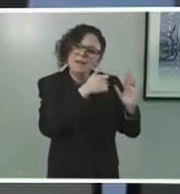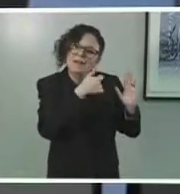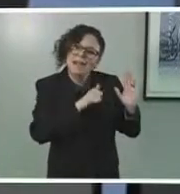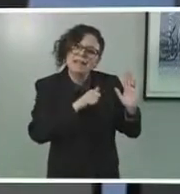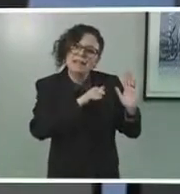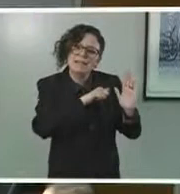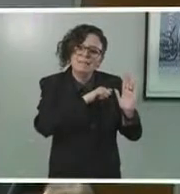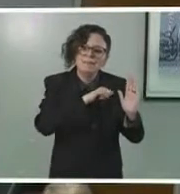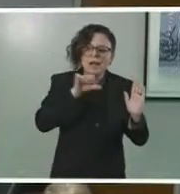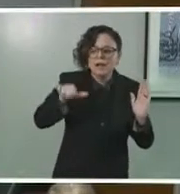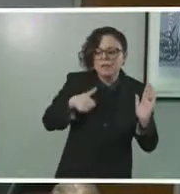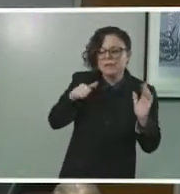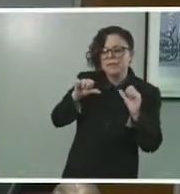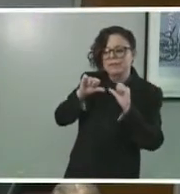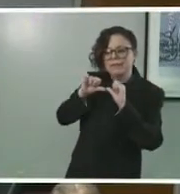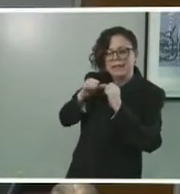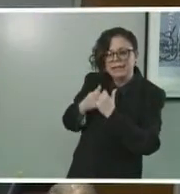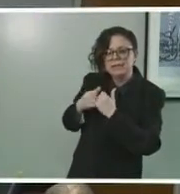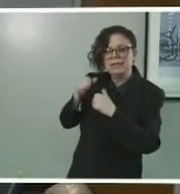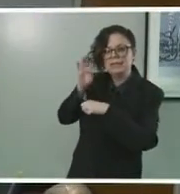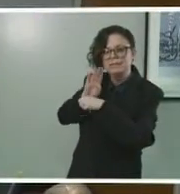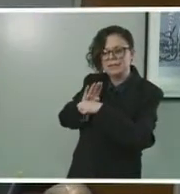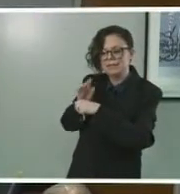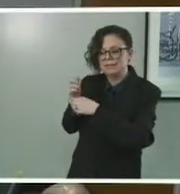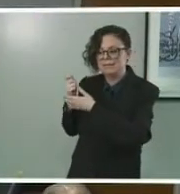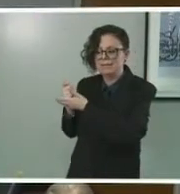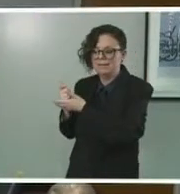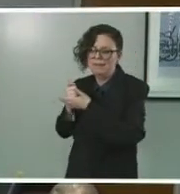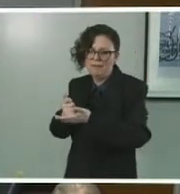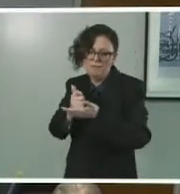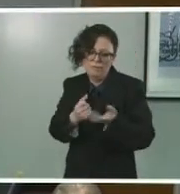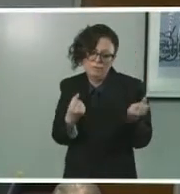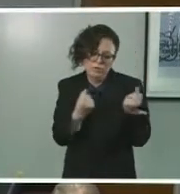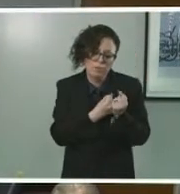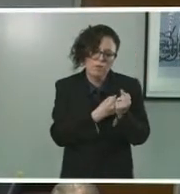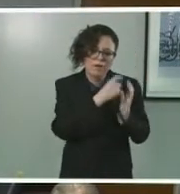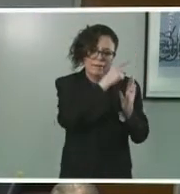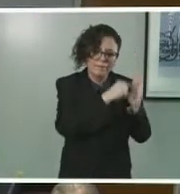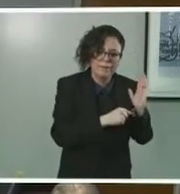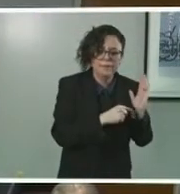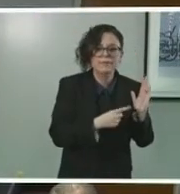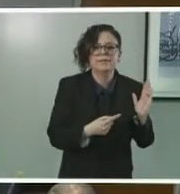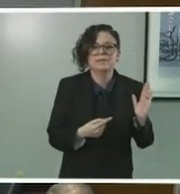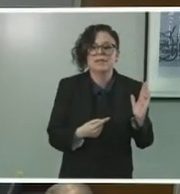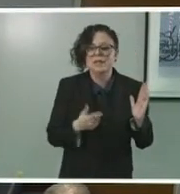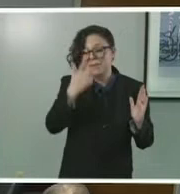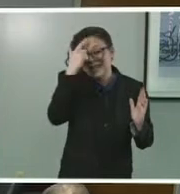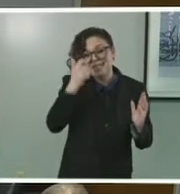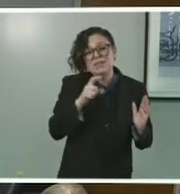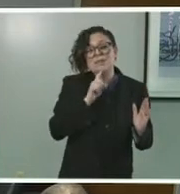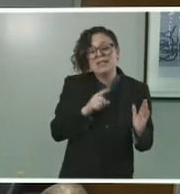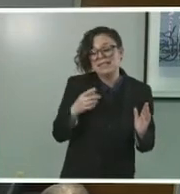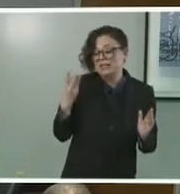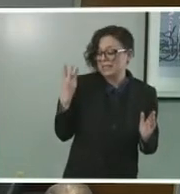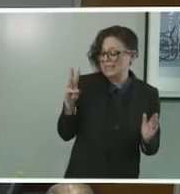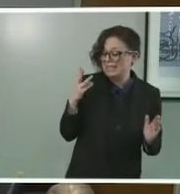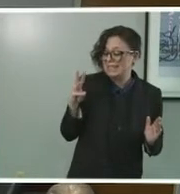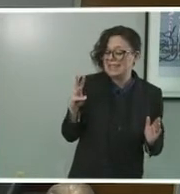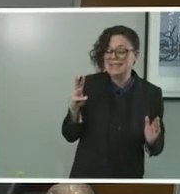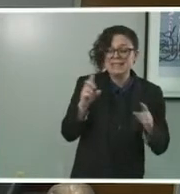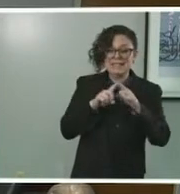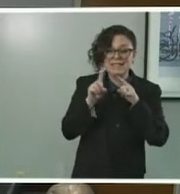as well. And I would say a fair amount of them would support the various 16 different categories that the CISA memo